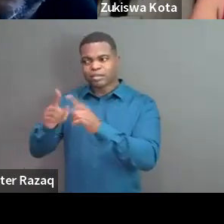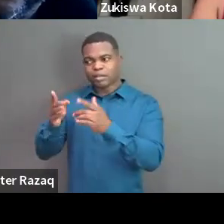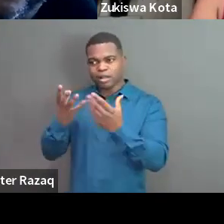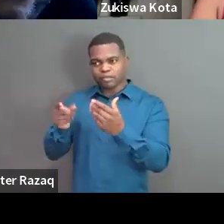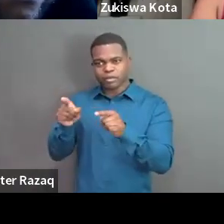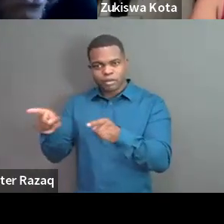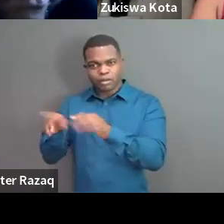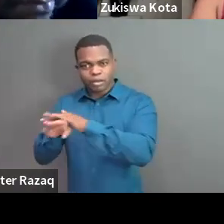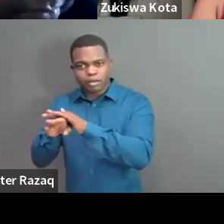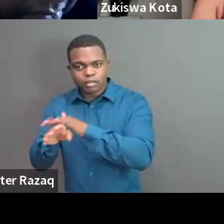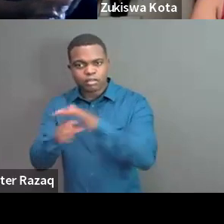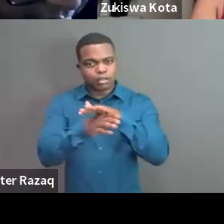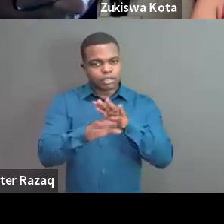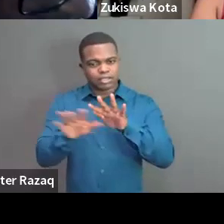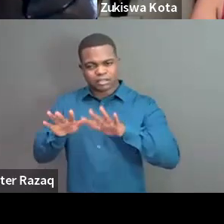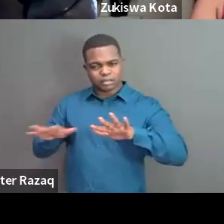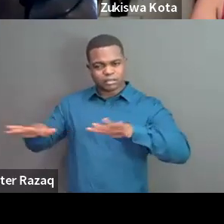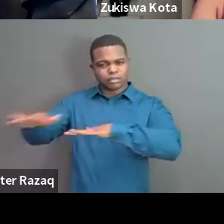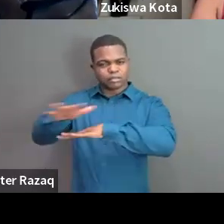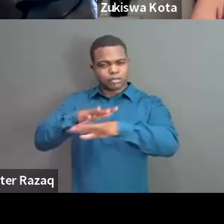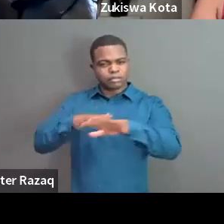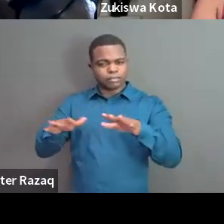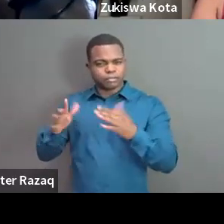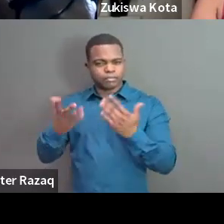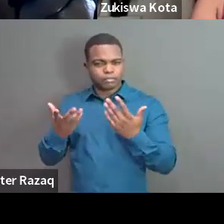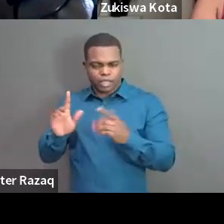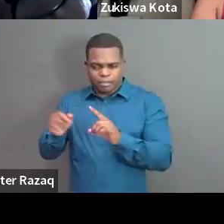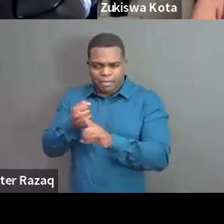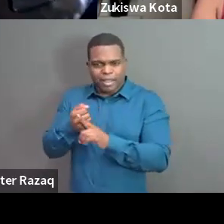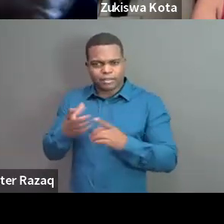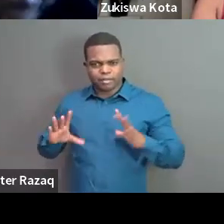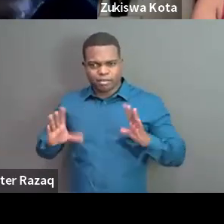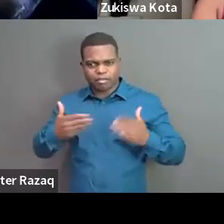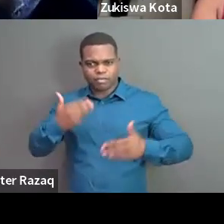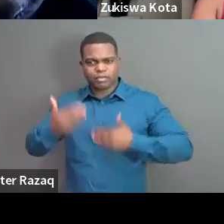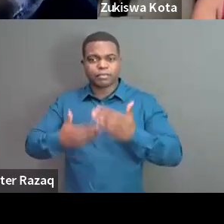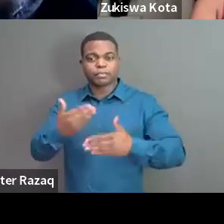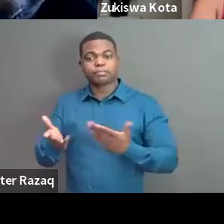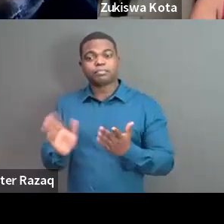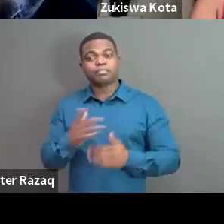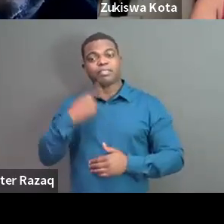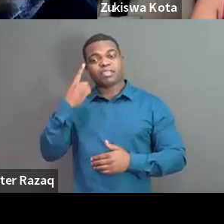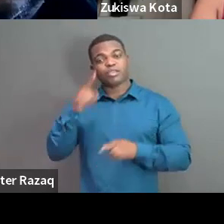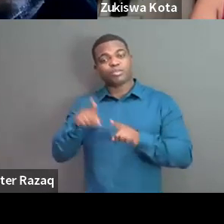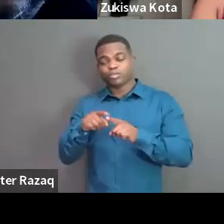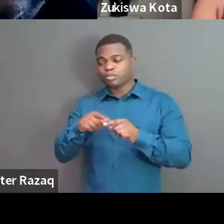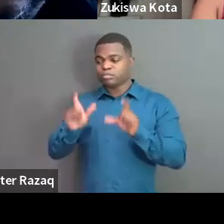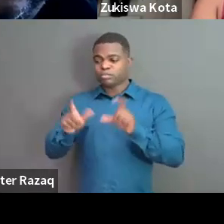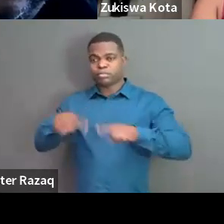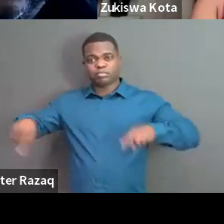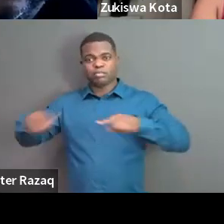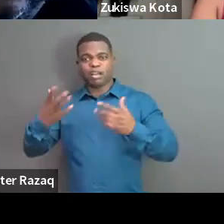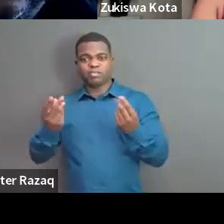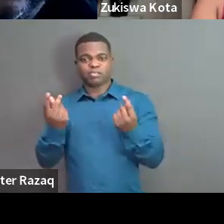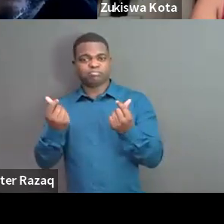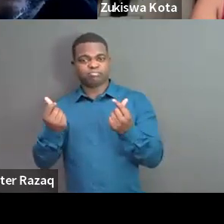a trajectory where a lot of, opportunities are then now digitally, disposed. So for me, I